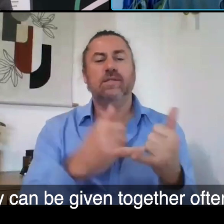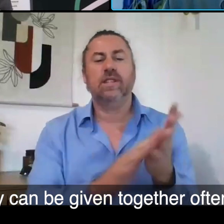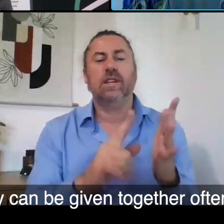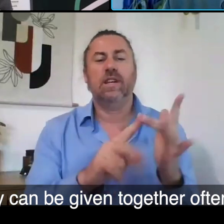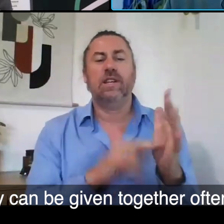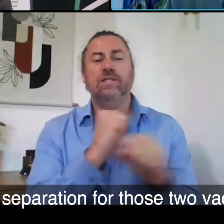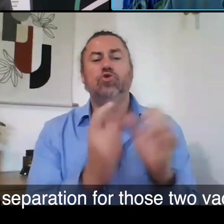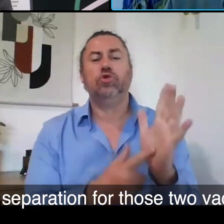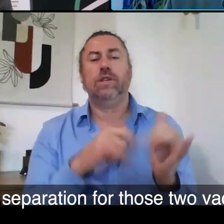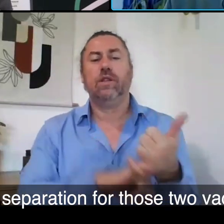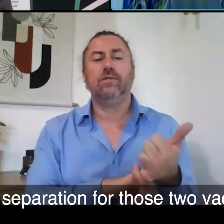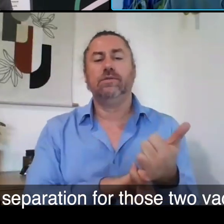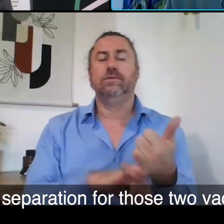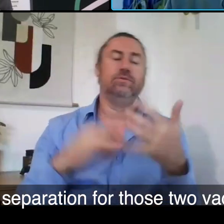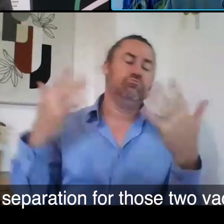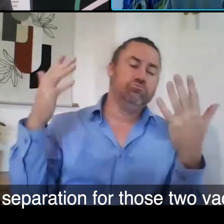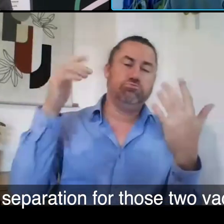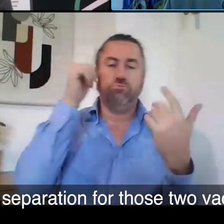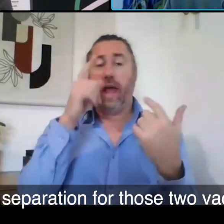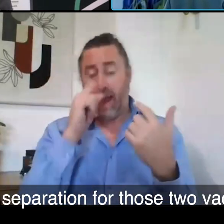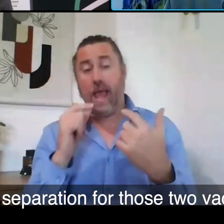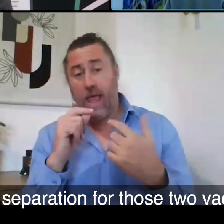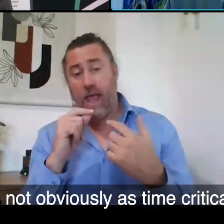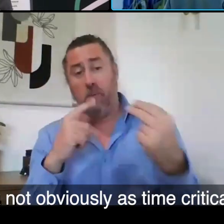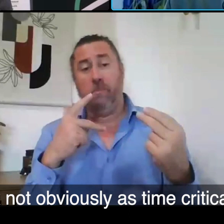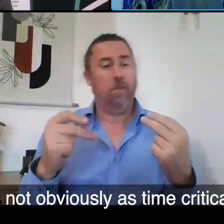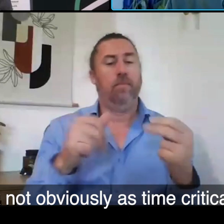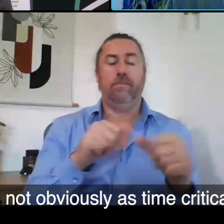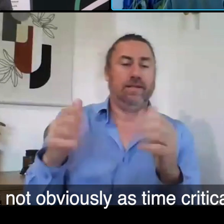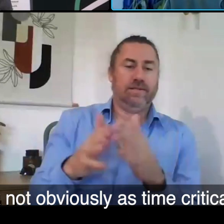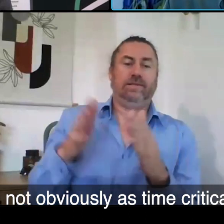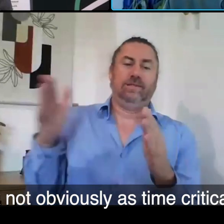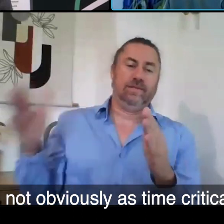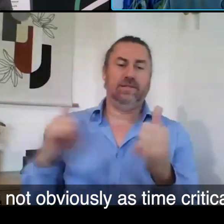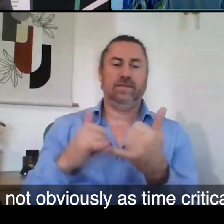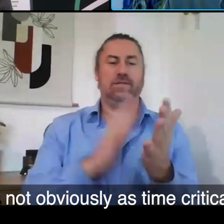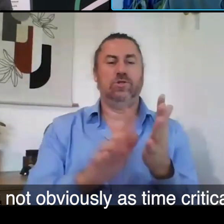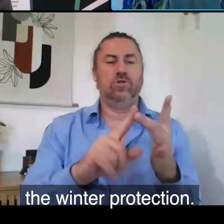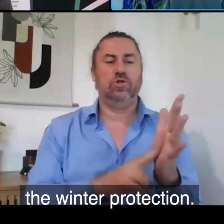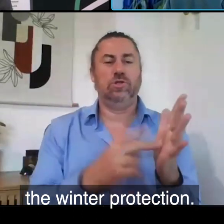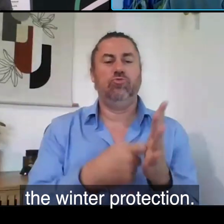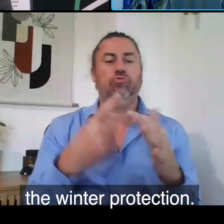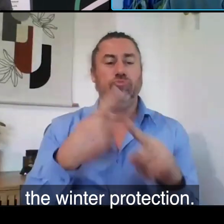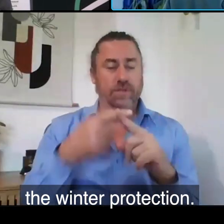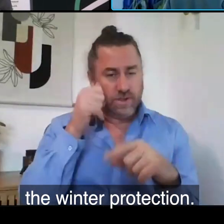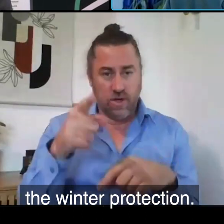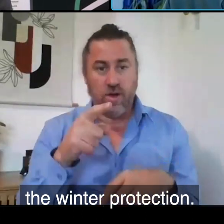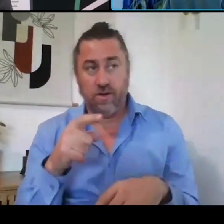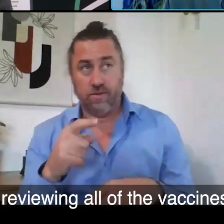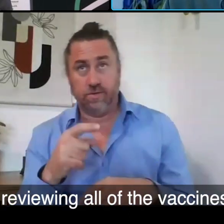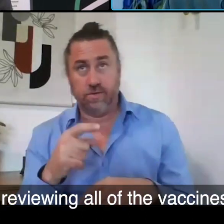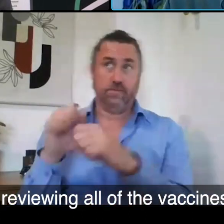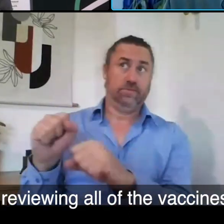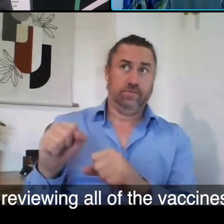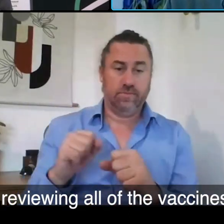together, often there's a bit of a separation for those 2 vaccines, and Shingrix not obviously is time critical in terms of the winter protection.